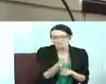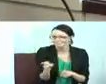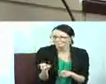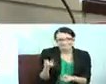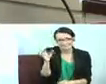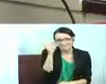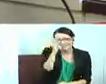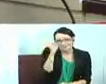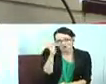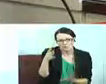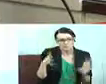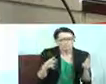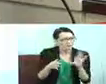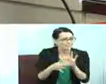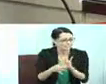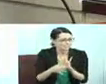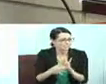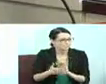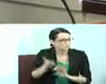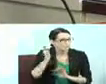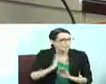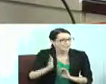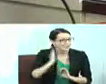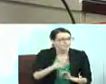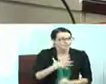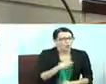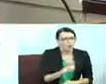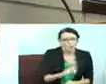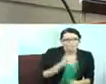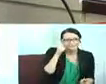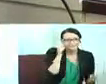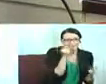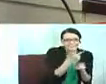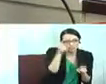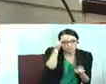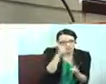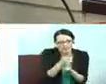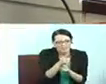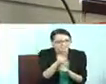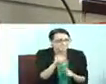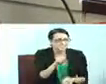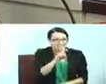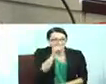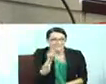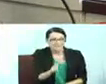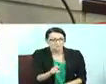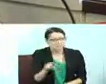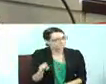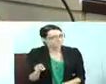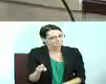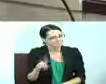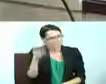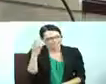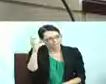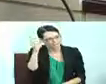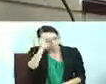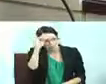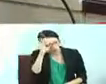know they were related to me at that time, my white sisters and brothers. In Texas, they didn't know. They didn't